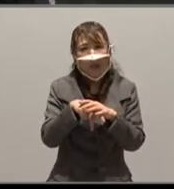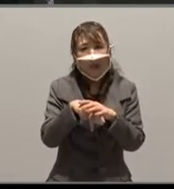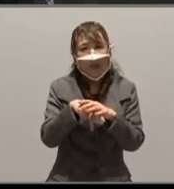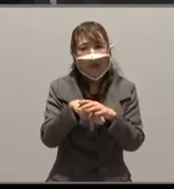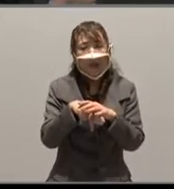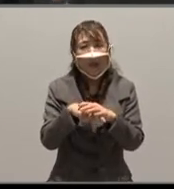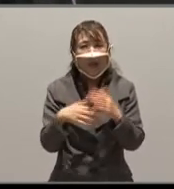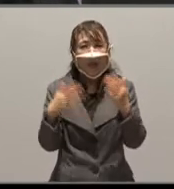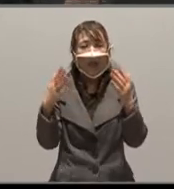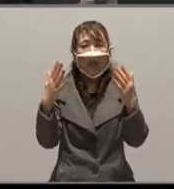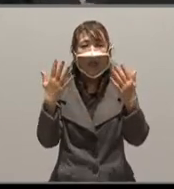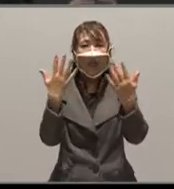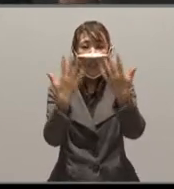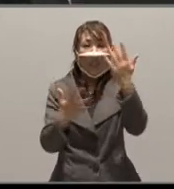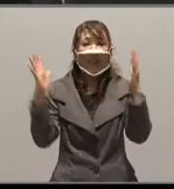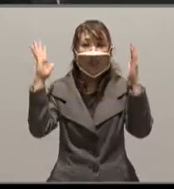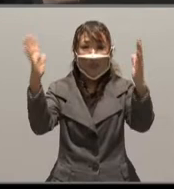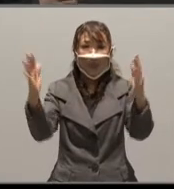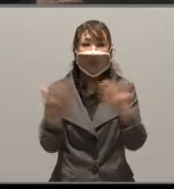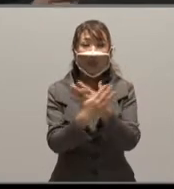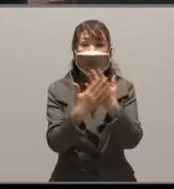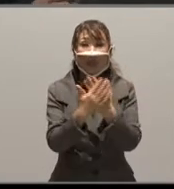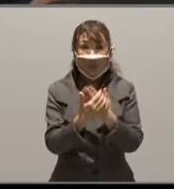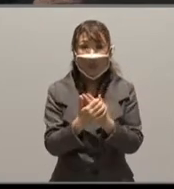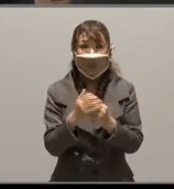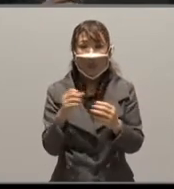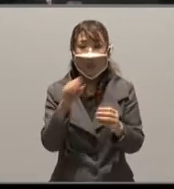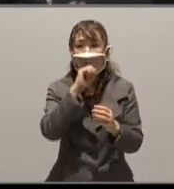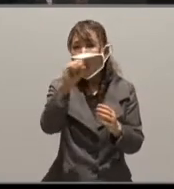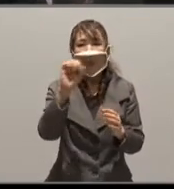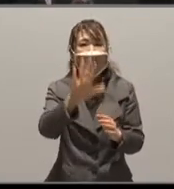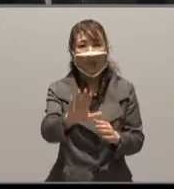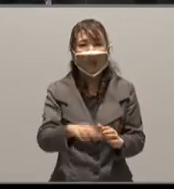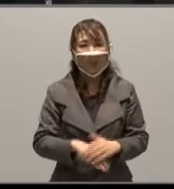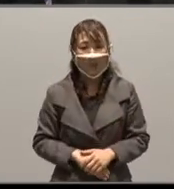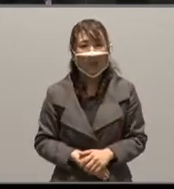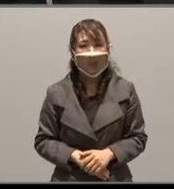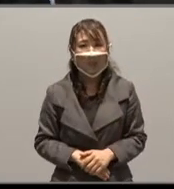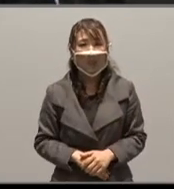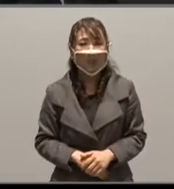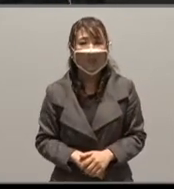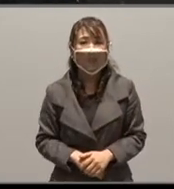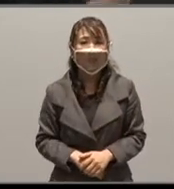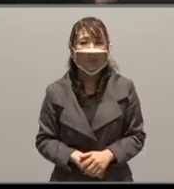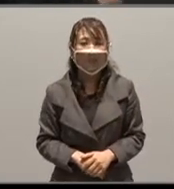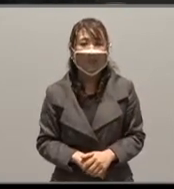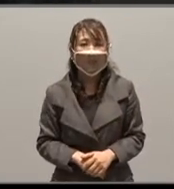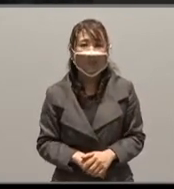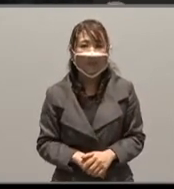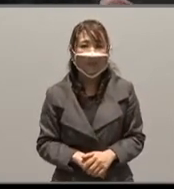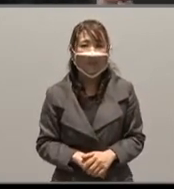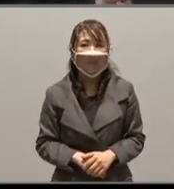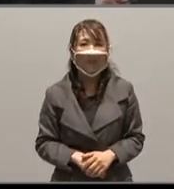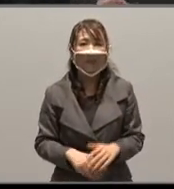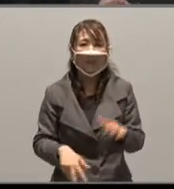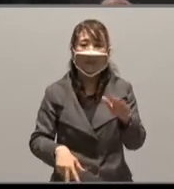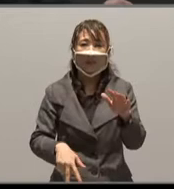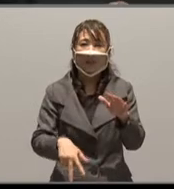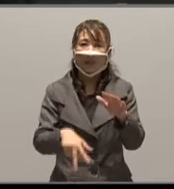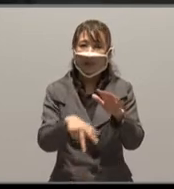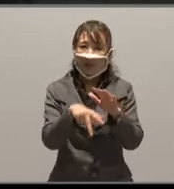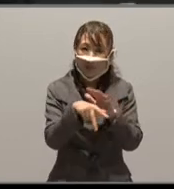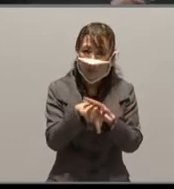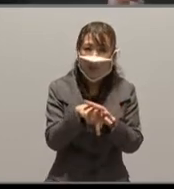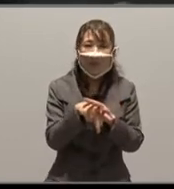Stress is an important keyword in understanding forest bathing because stress causes most lifestyle-related diseases and